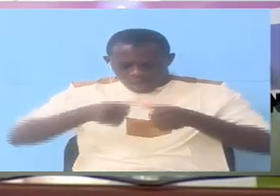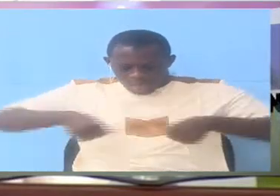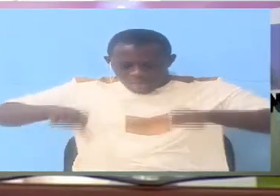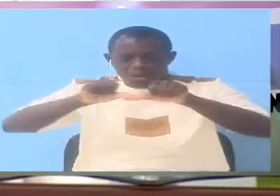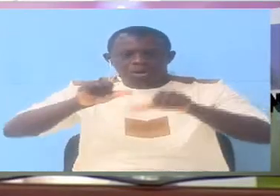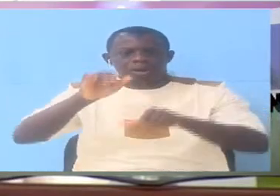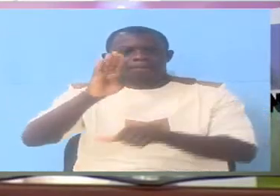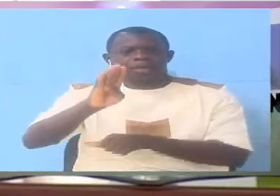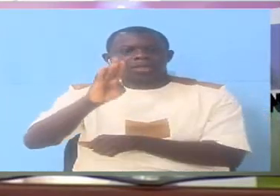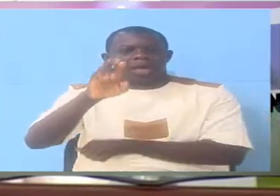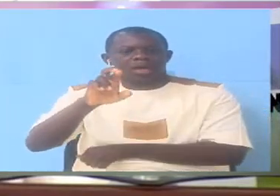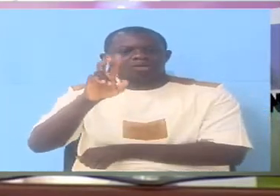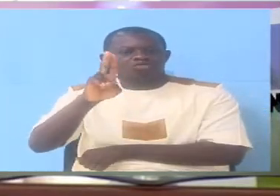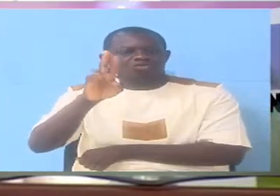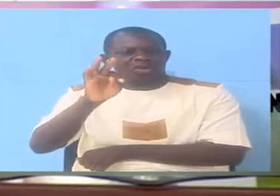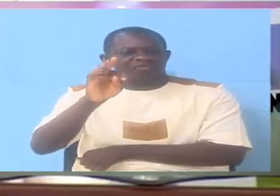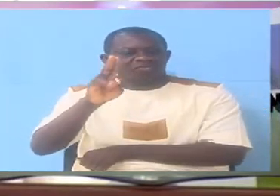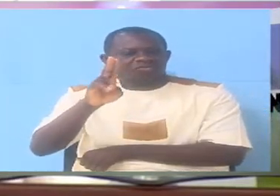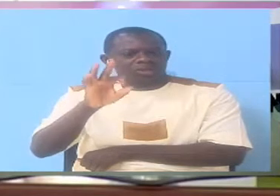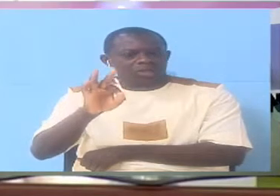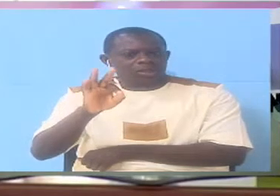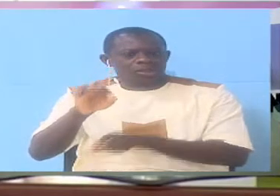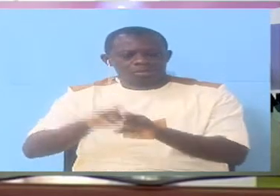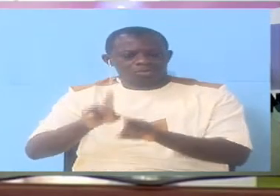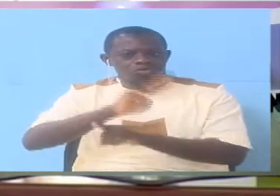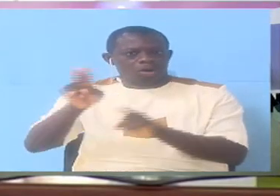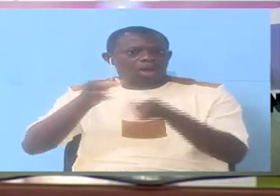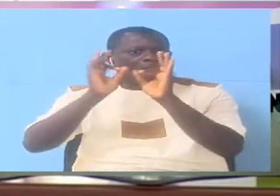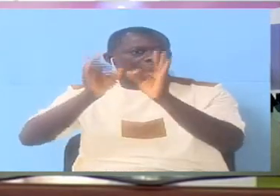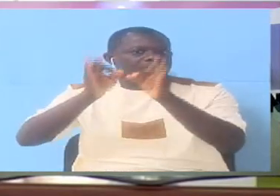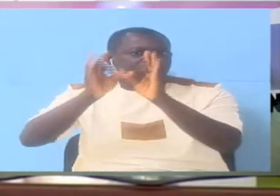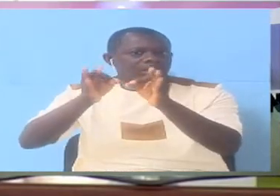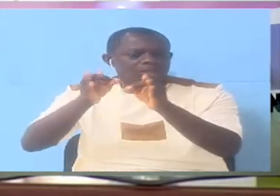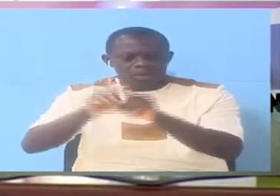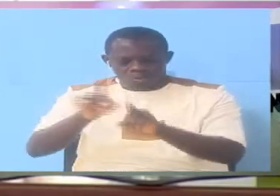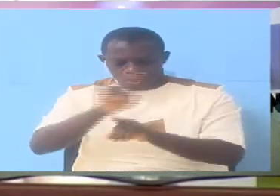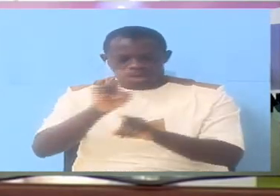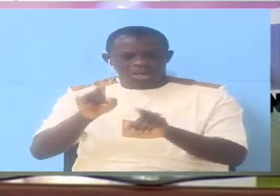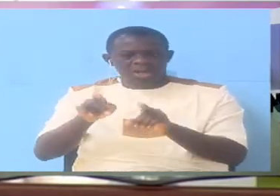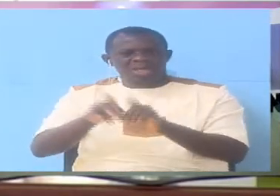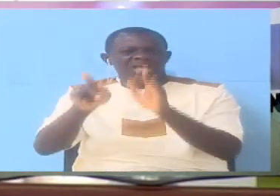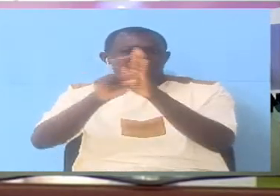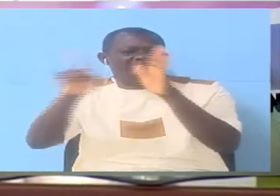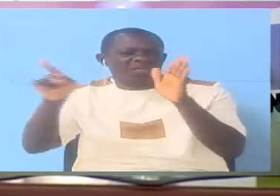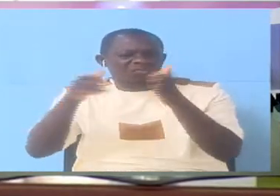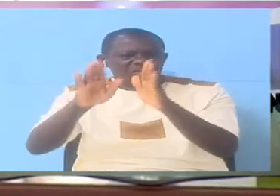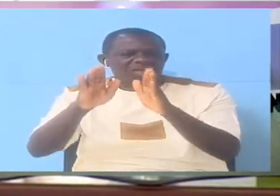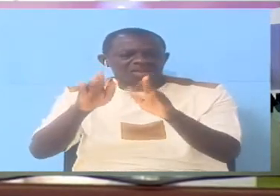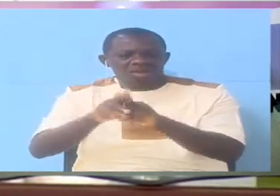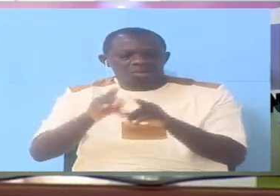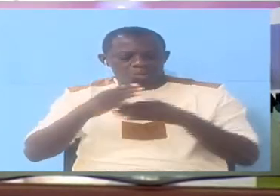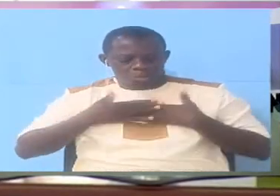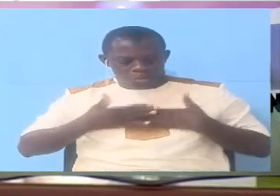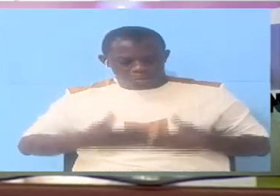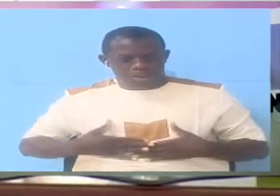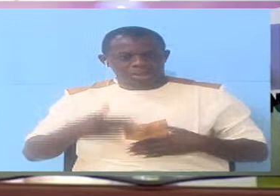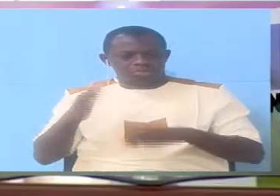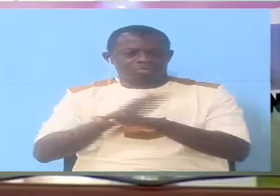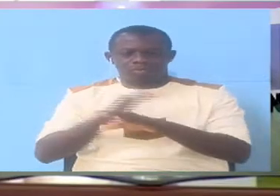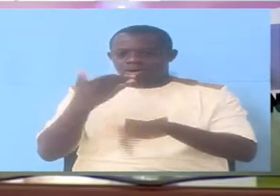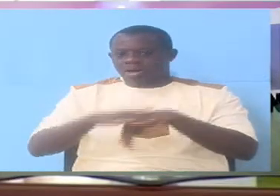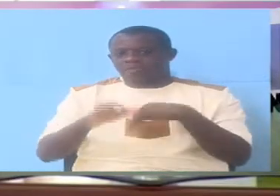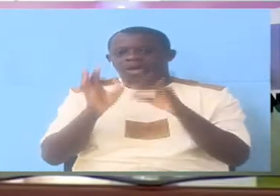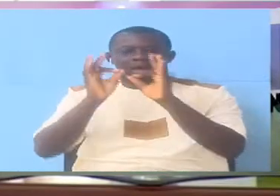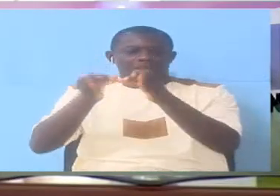detail what was the nature of the remains. Di ma wane ne nag am na ay niw yoo xam ne gis nañ leen boori Burfoot waaye nag continué wut pour wax ma